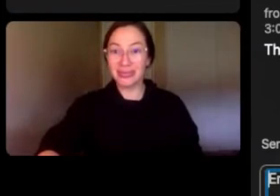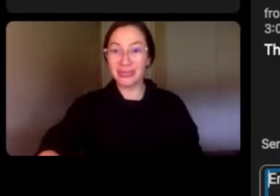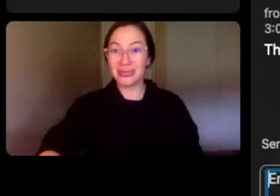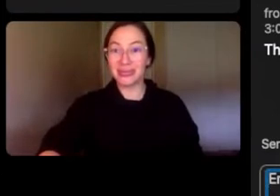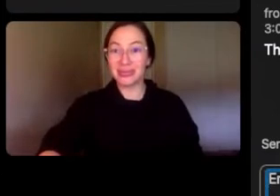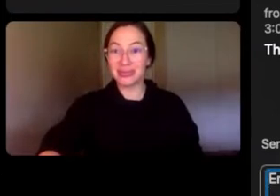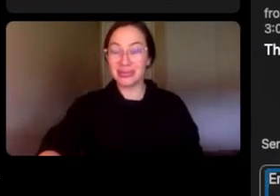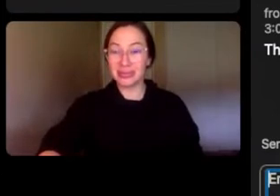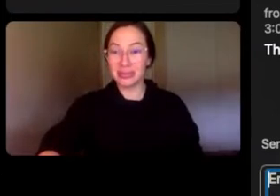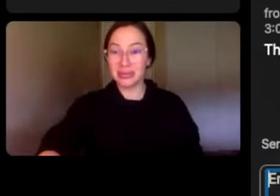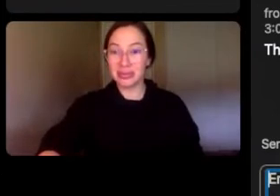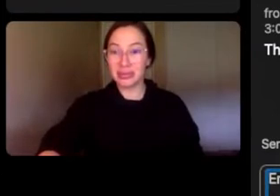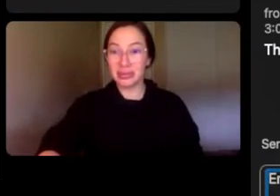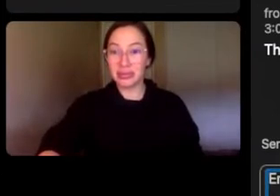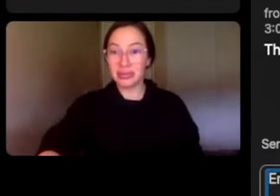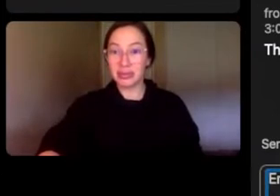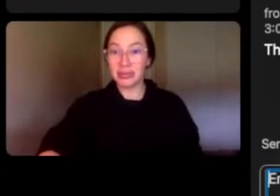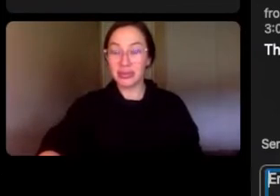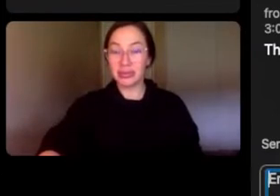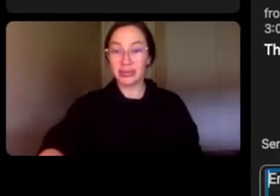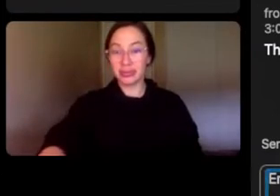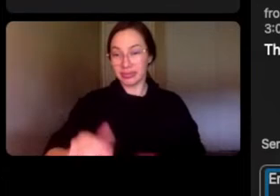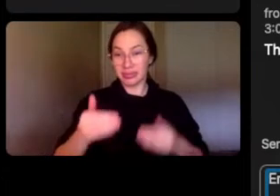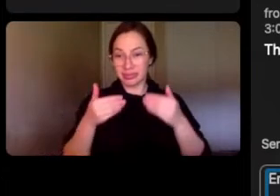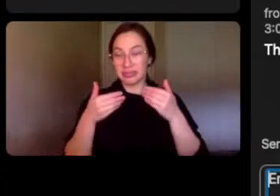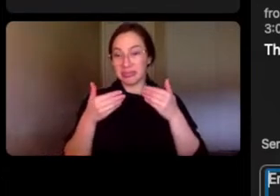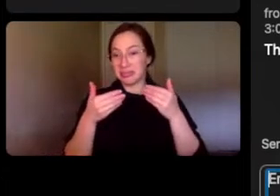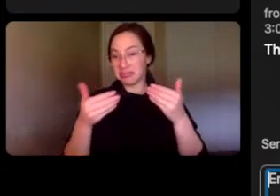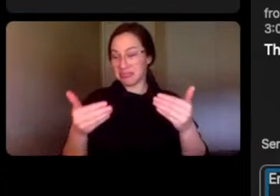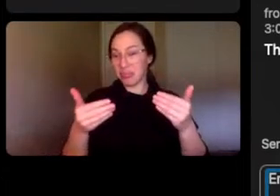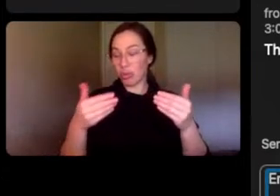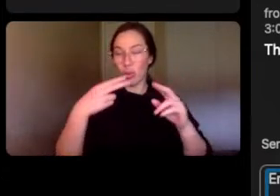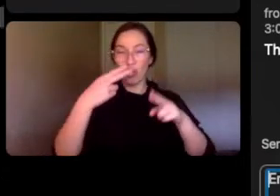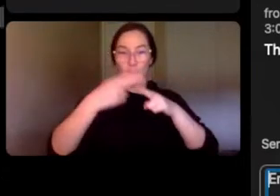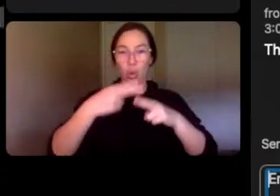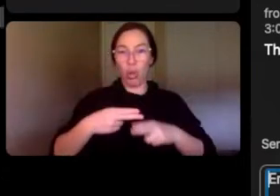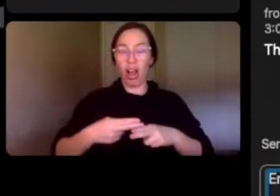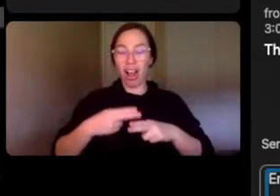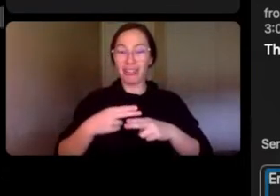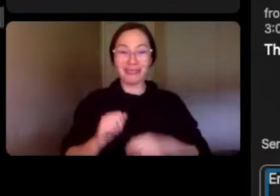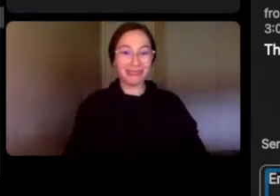Let's call the meeting to order. Joanne, would you please do a roll call vote?